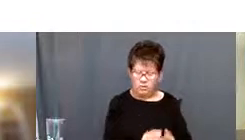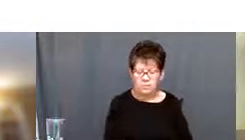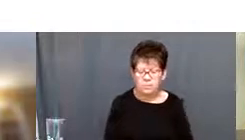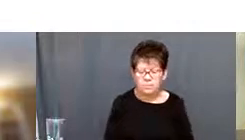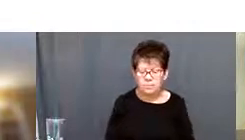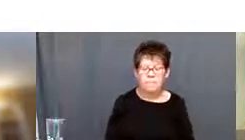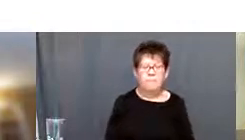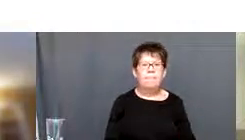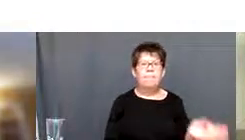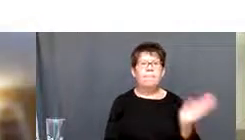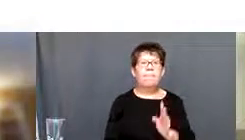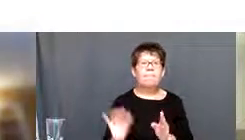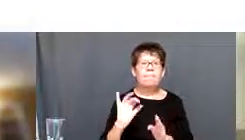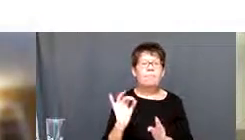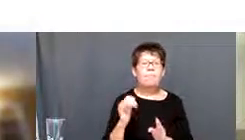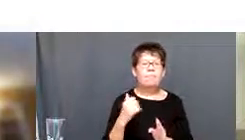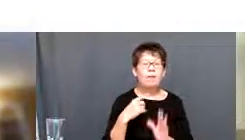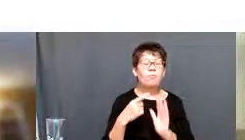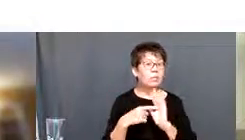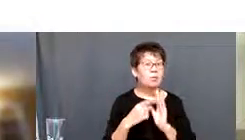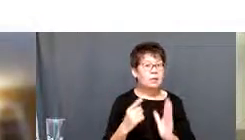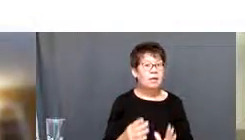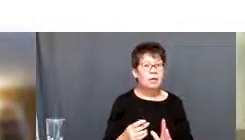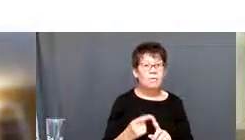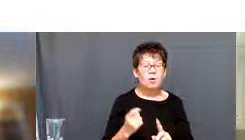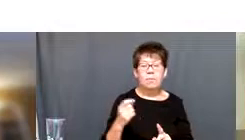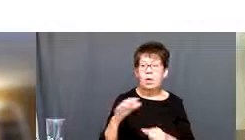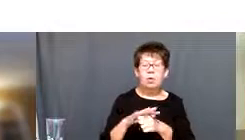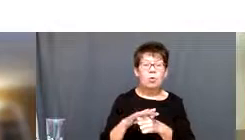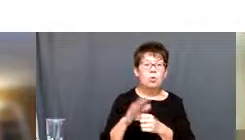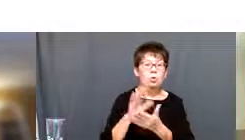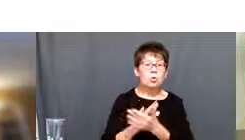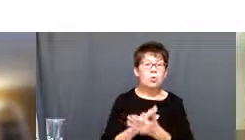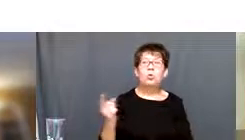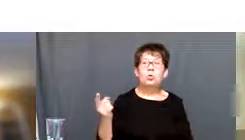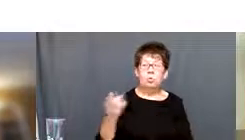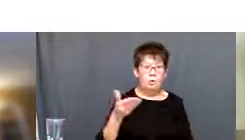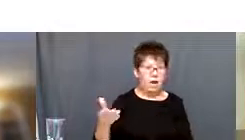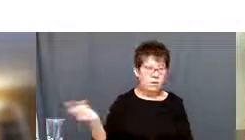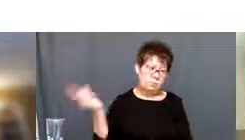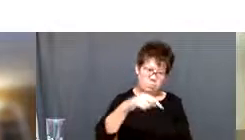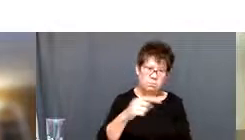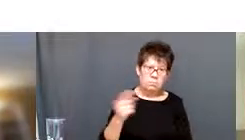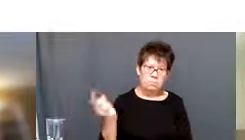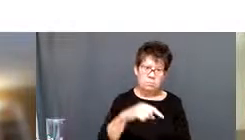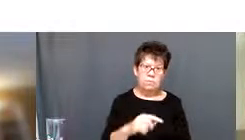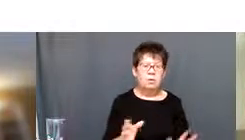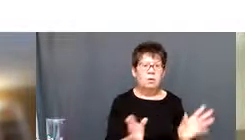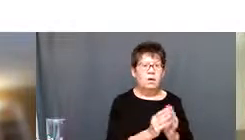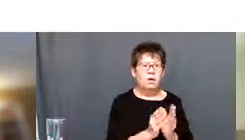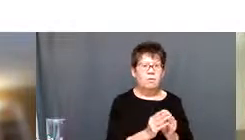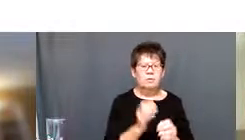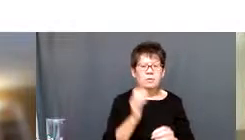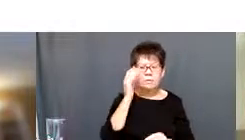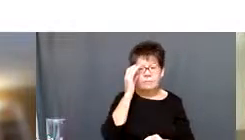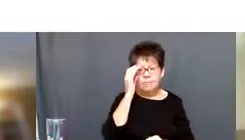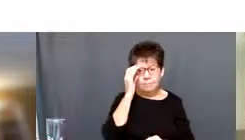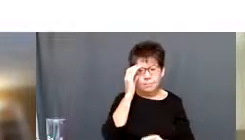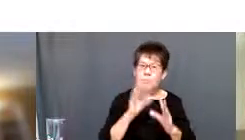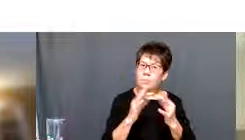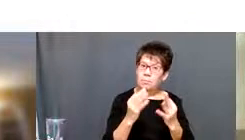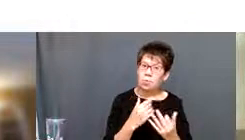We also will invite a representative from your local school district to attend these transition planning conferences. And a family has a choice